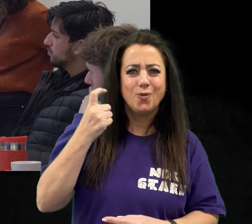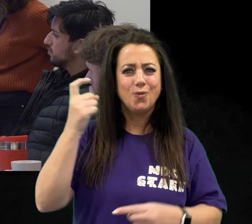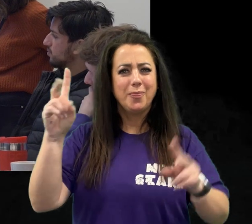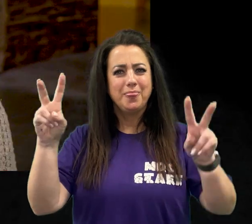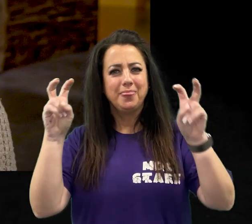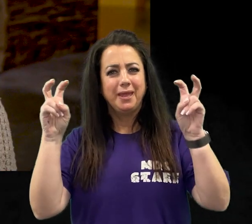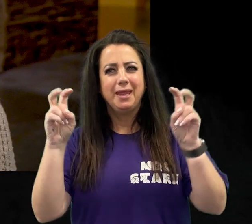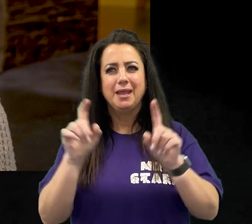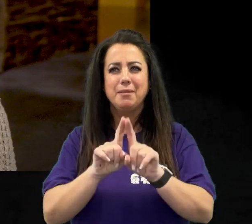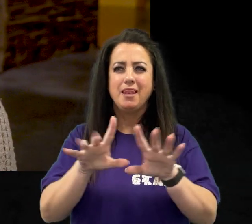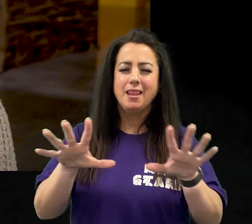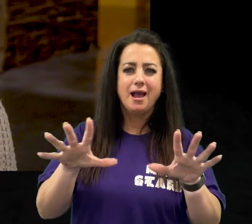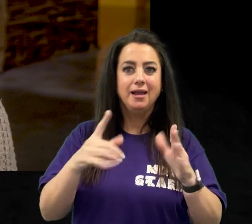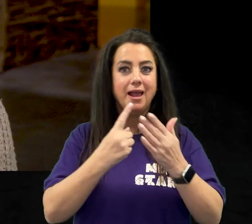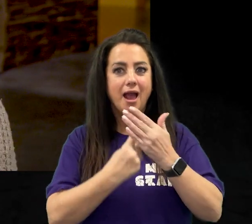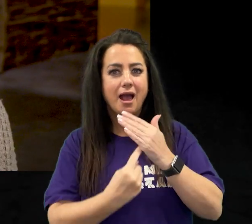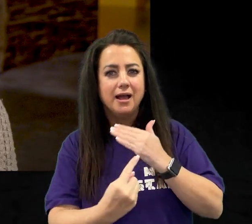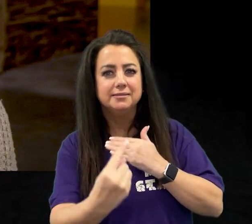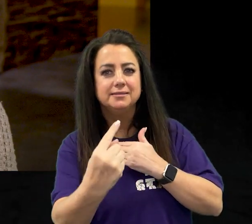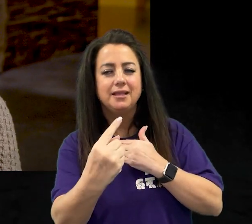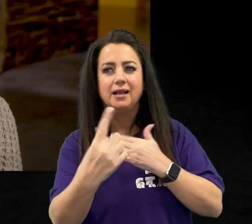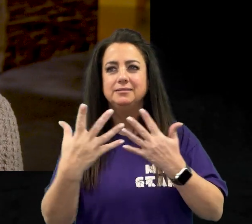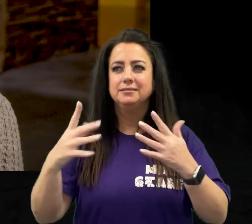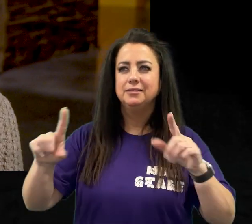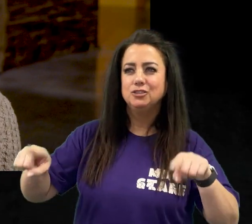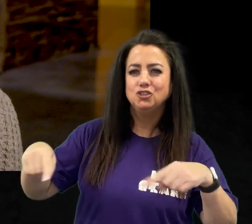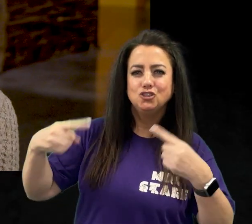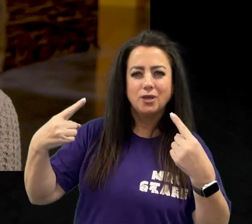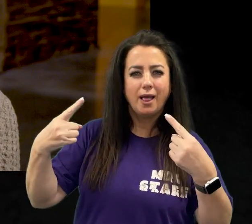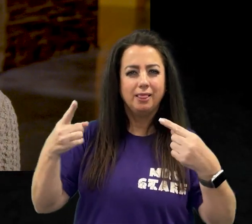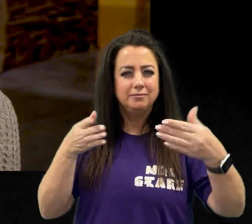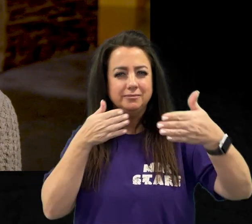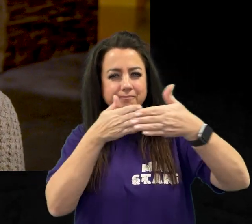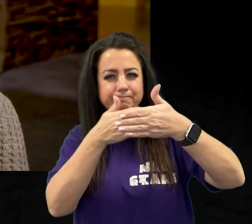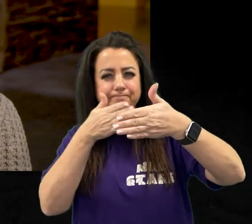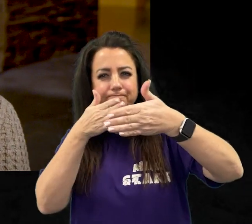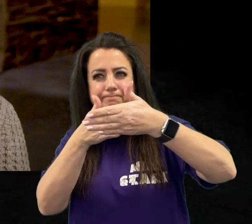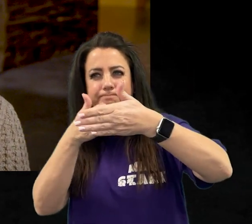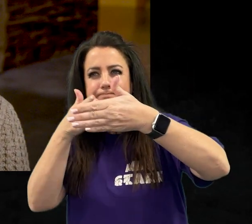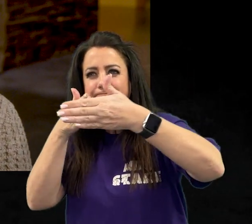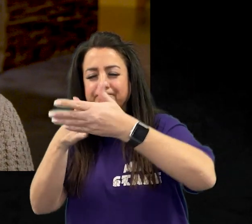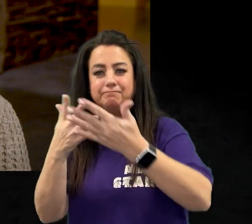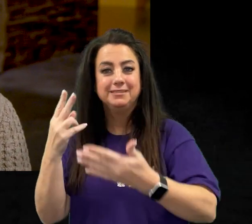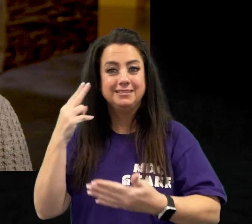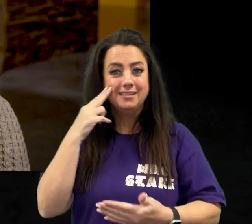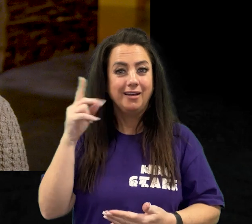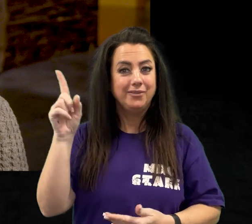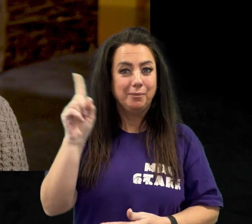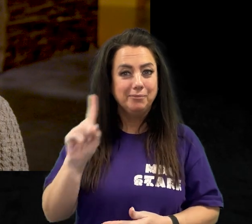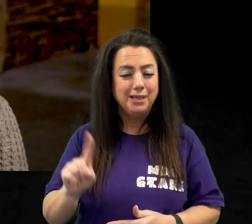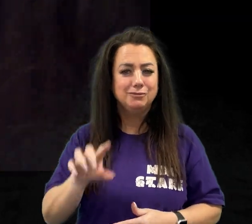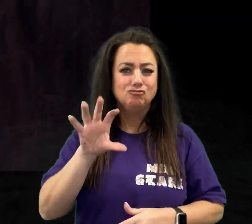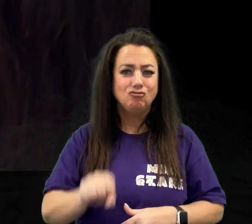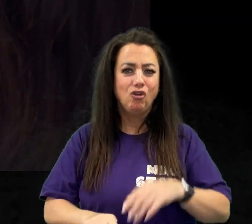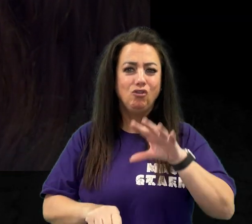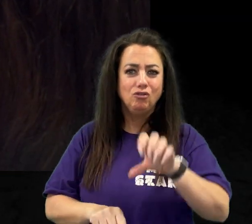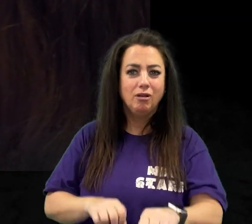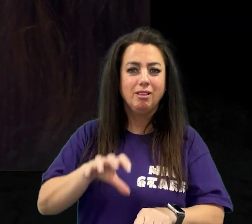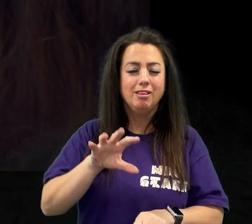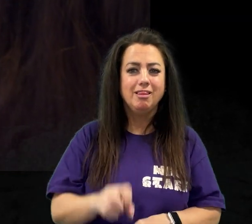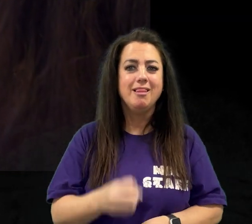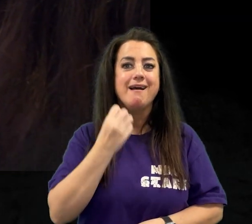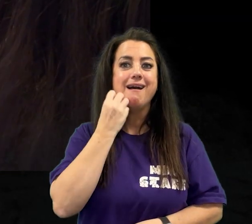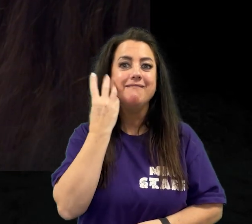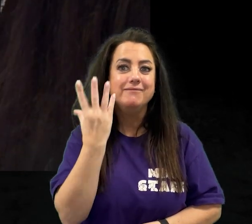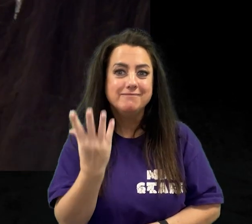isolation, challenges that we come across as deaf people like every day, the struggle that we go through. So the